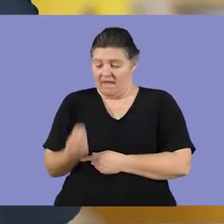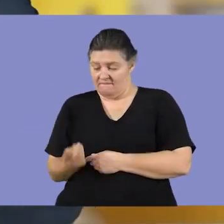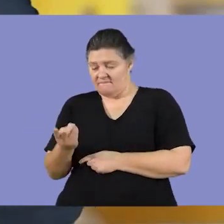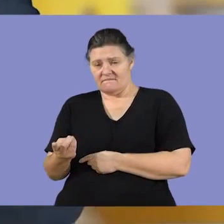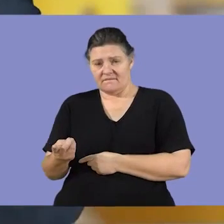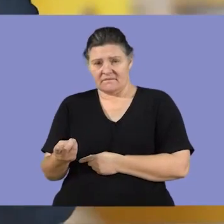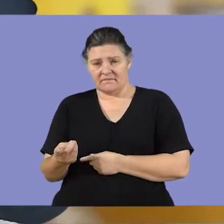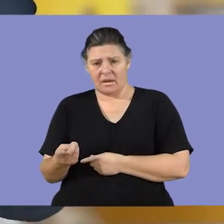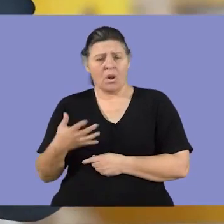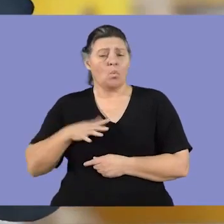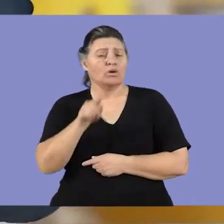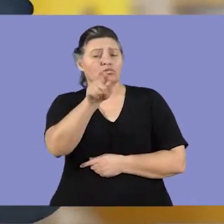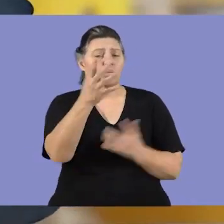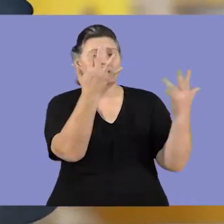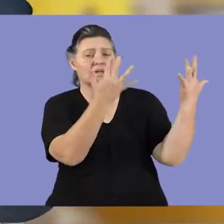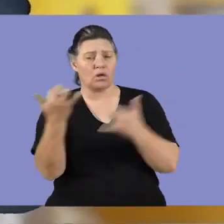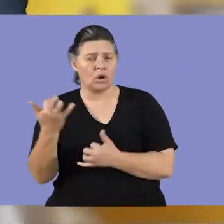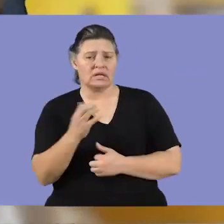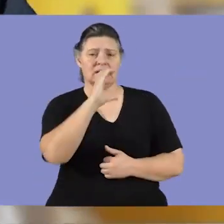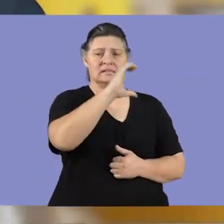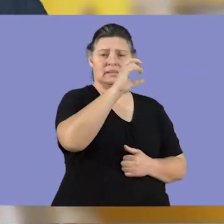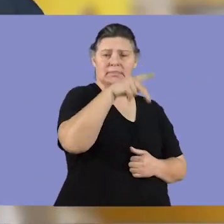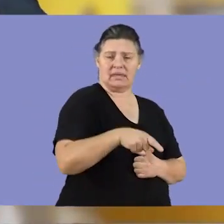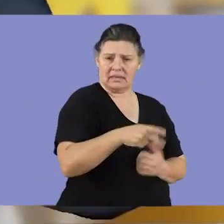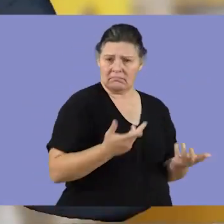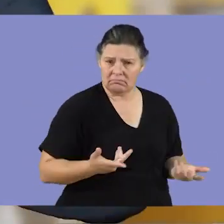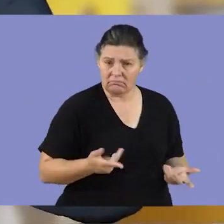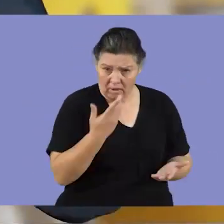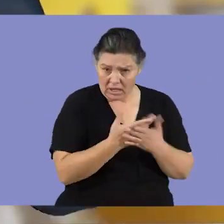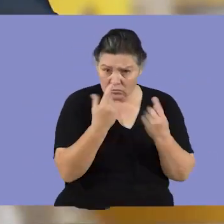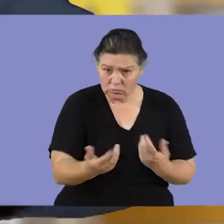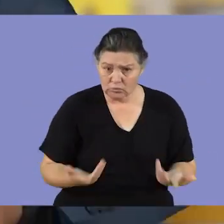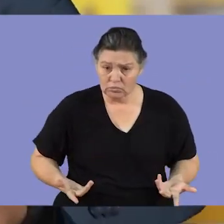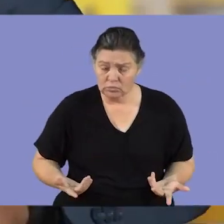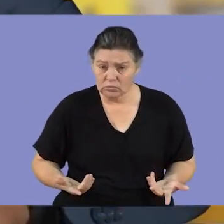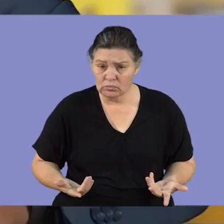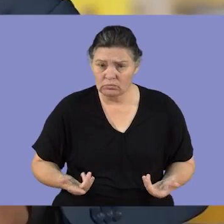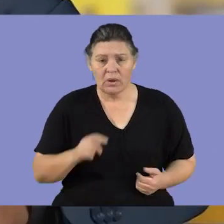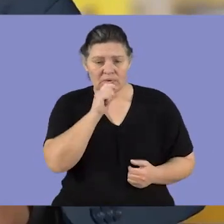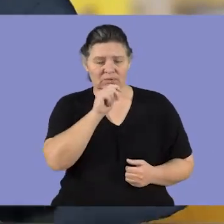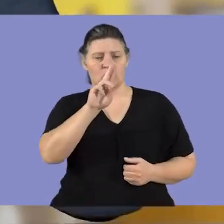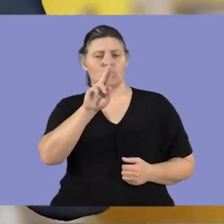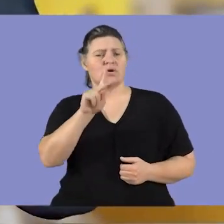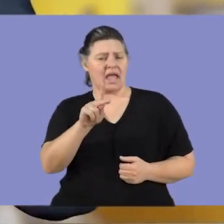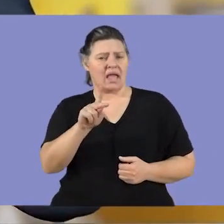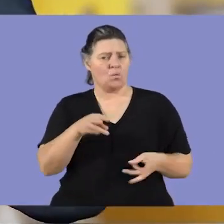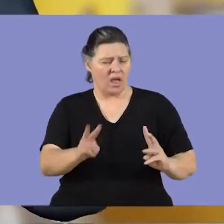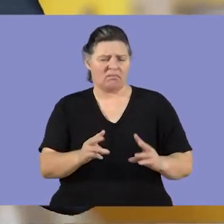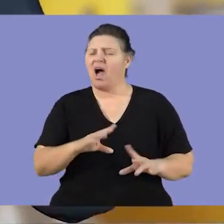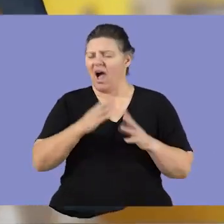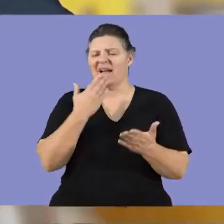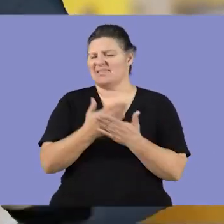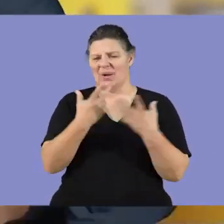selling price and then they now want you to calculate the cost price? Are you able to do that? Using the UK